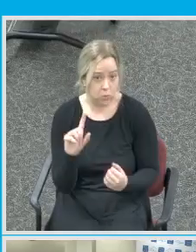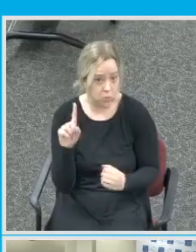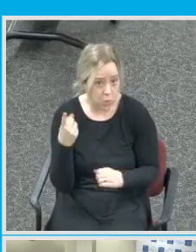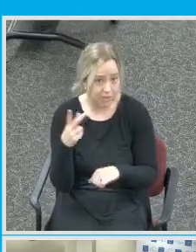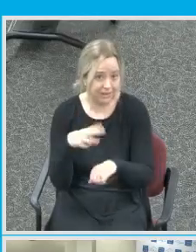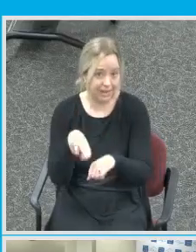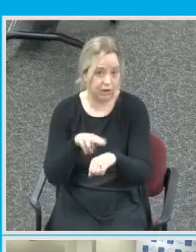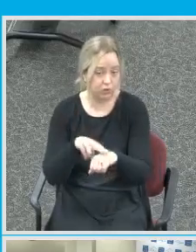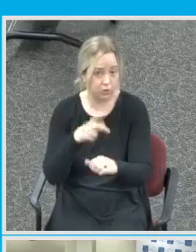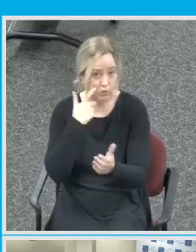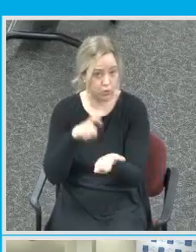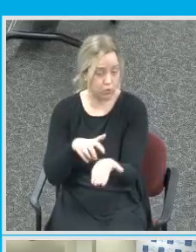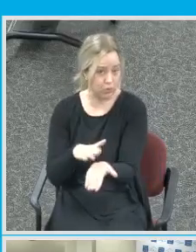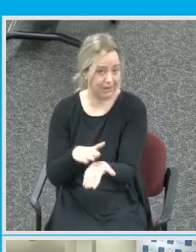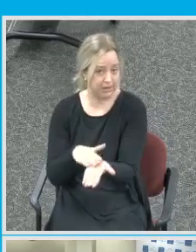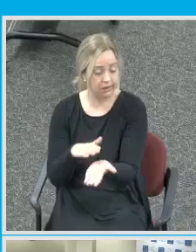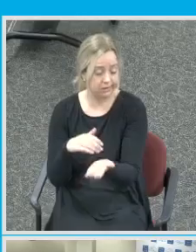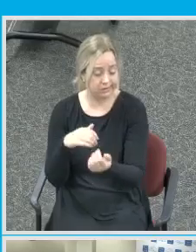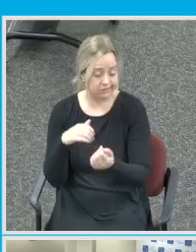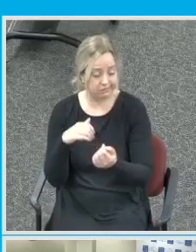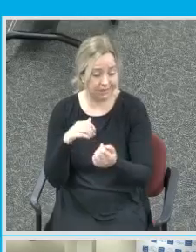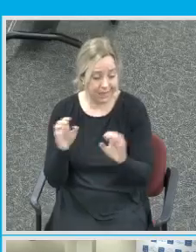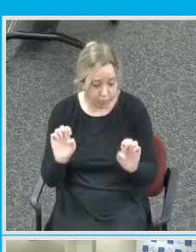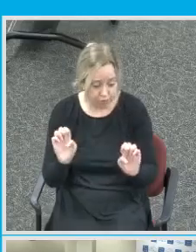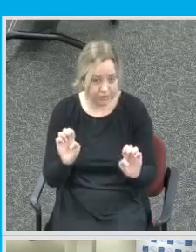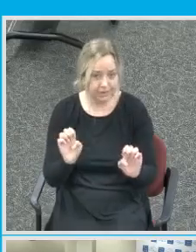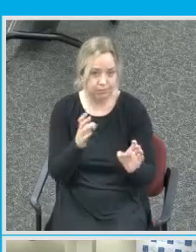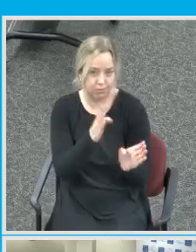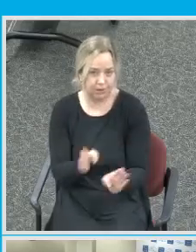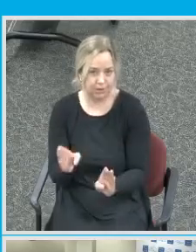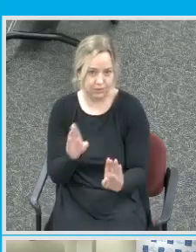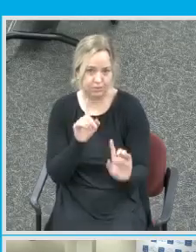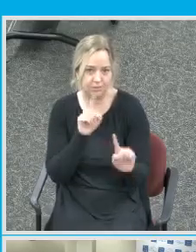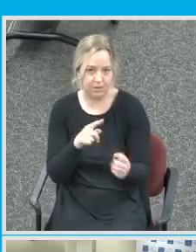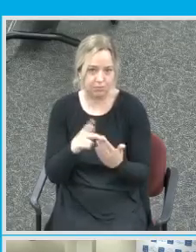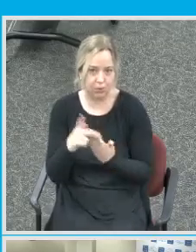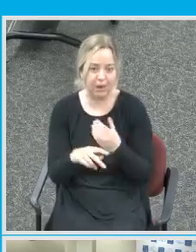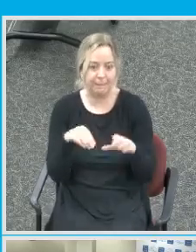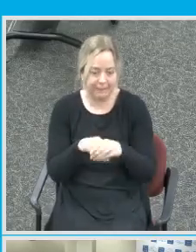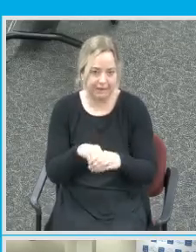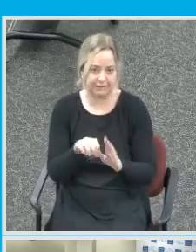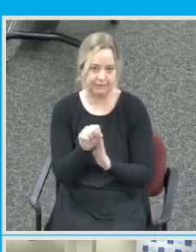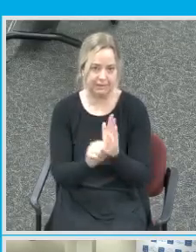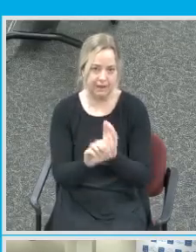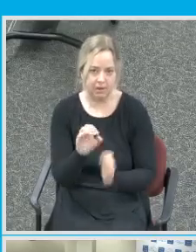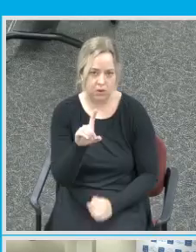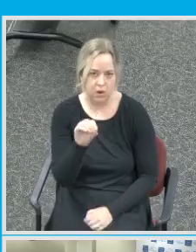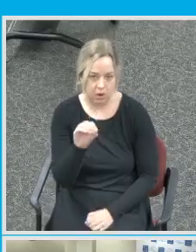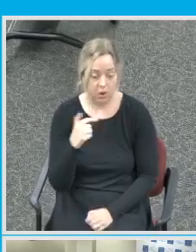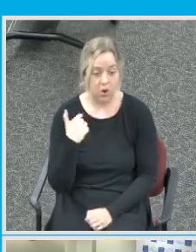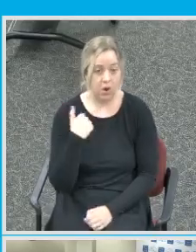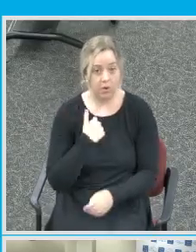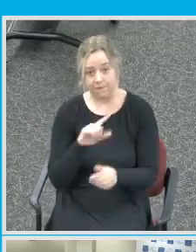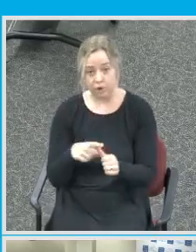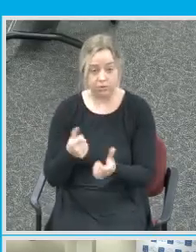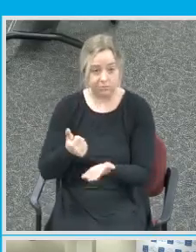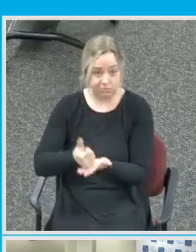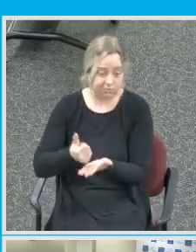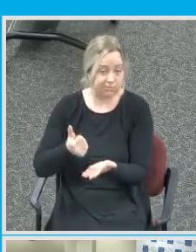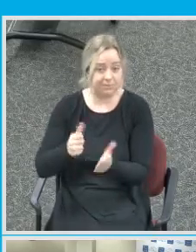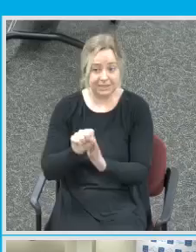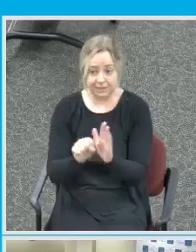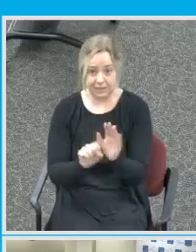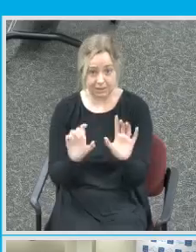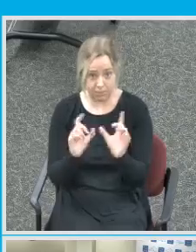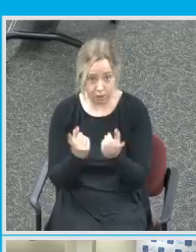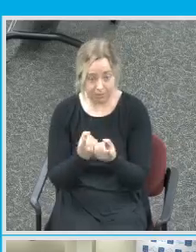recognized emergency preparedness and response program in Colorado. And as you all remember too, we we're the first accredited health department in the state of Colorado, and we are the